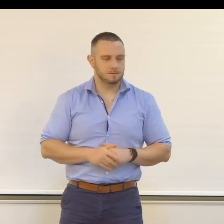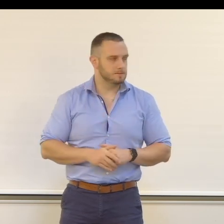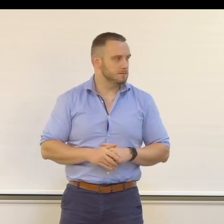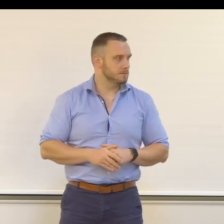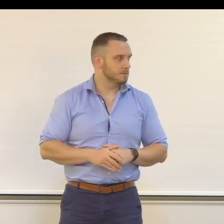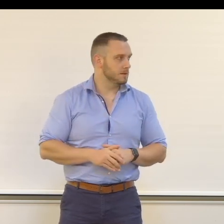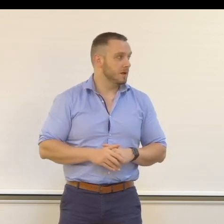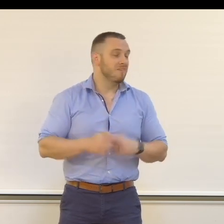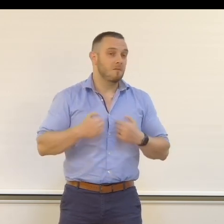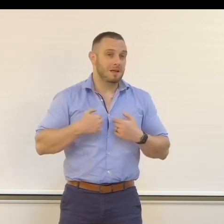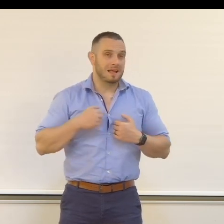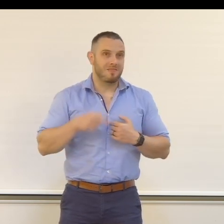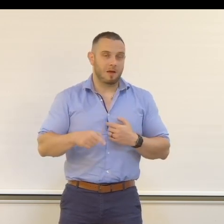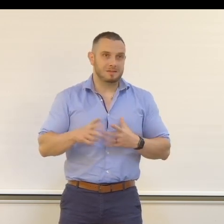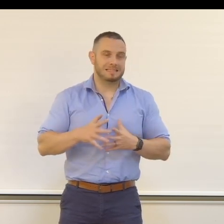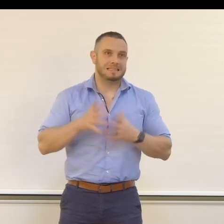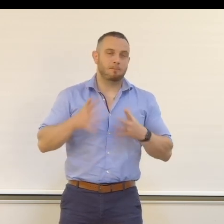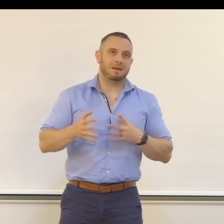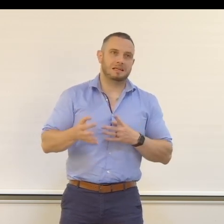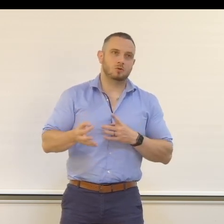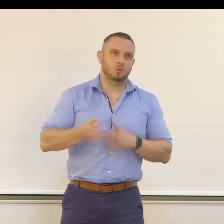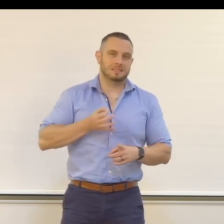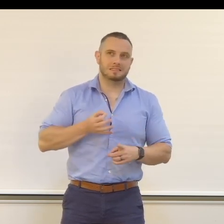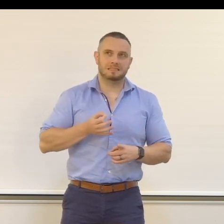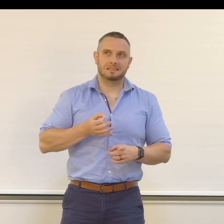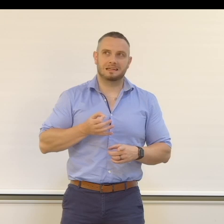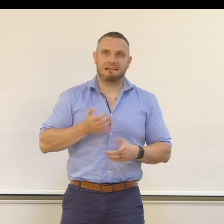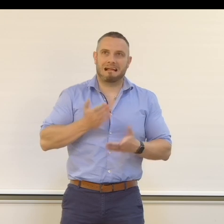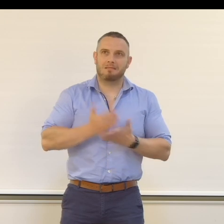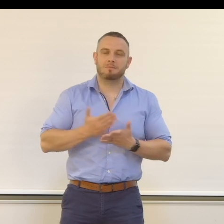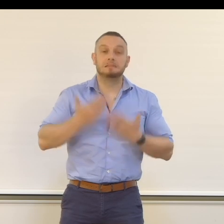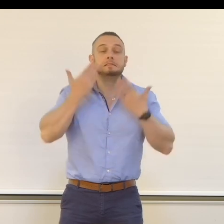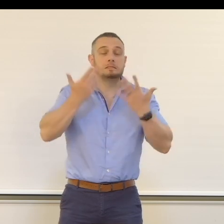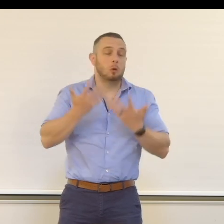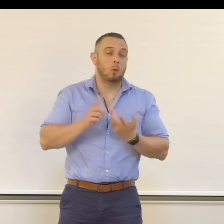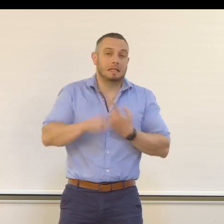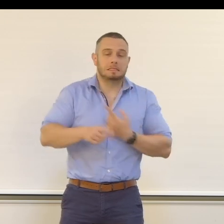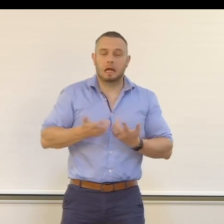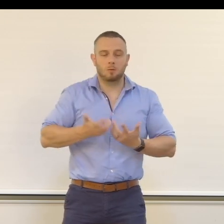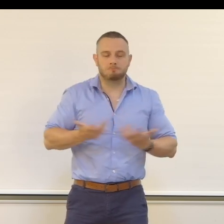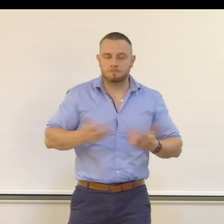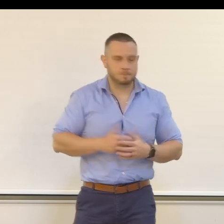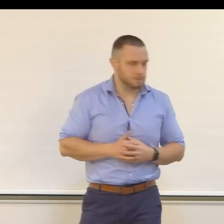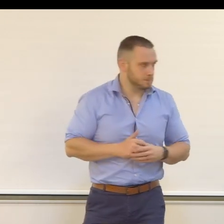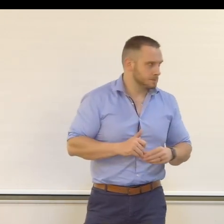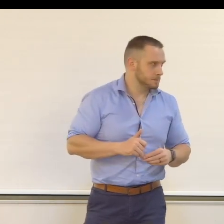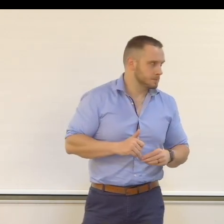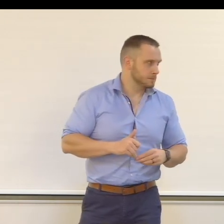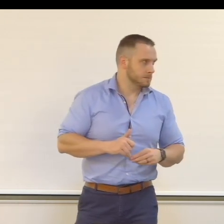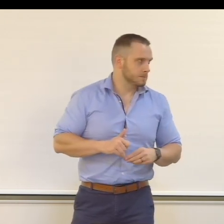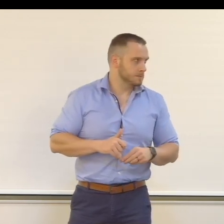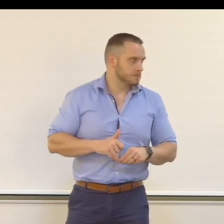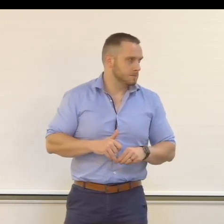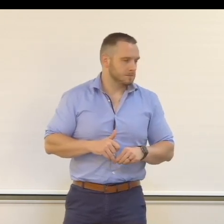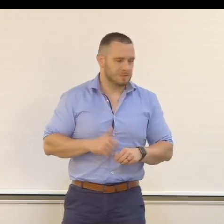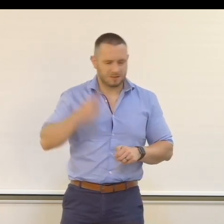was, for me, the question I didn't know how to answer. I was thinking and